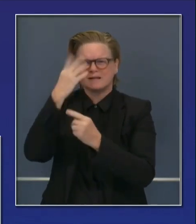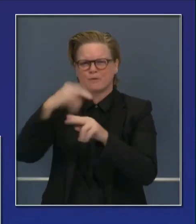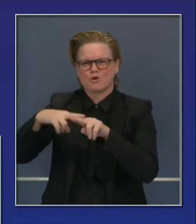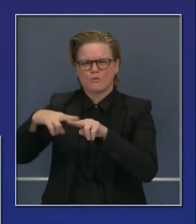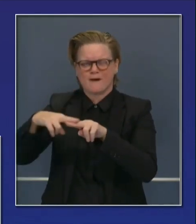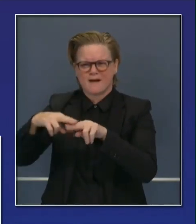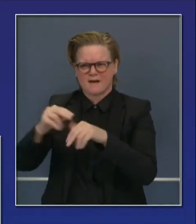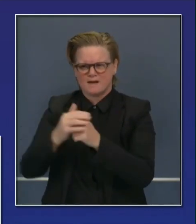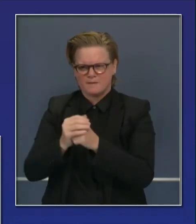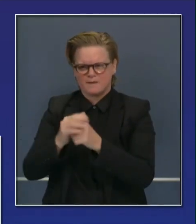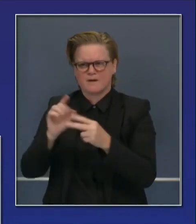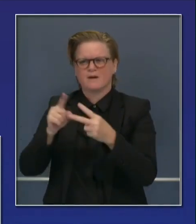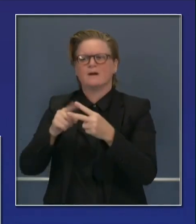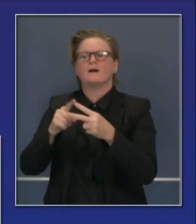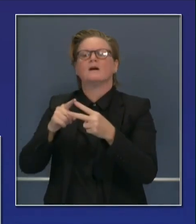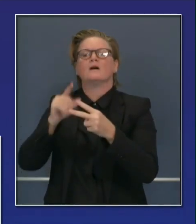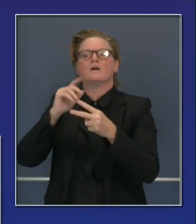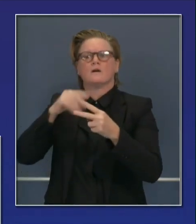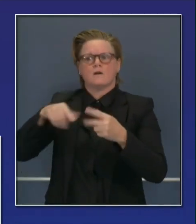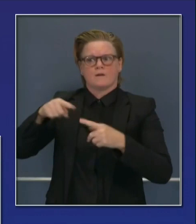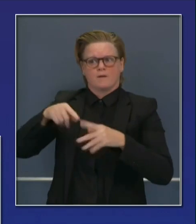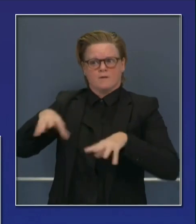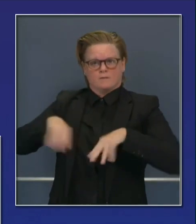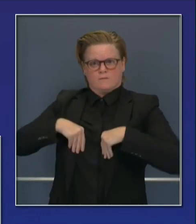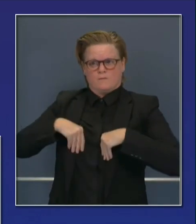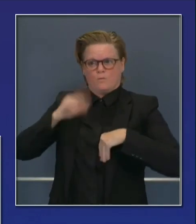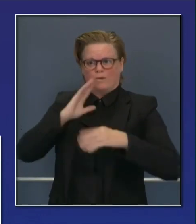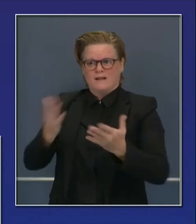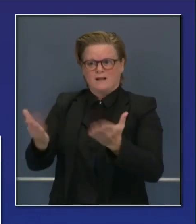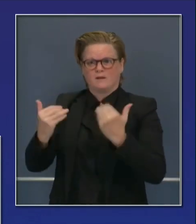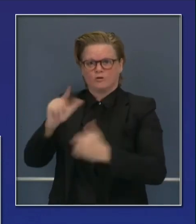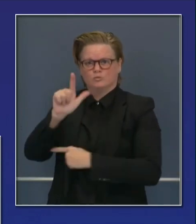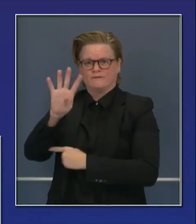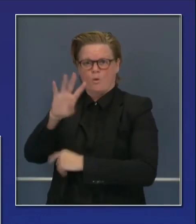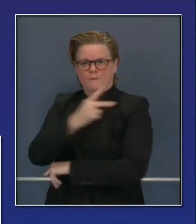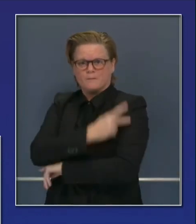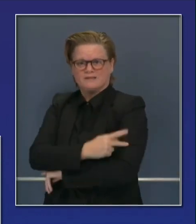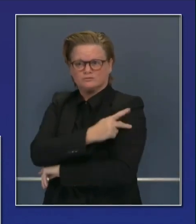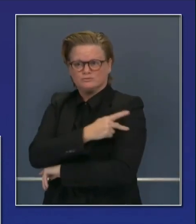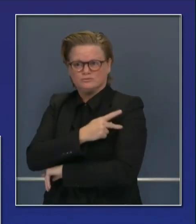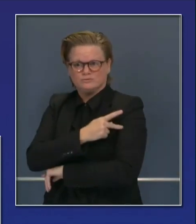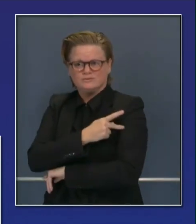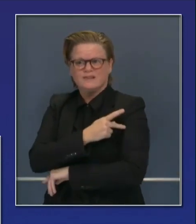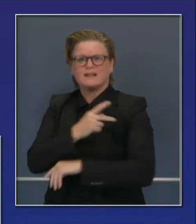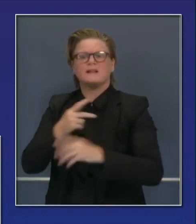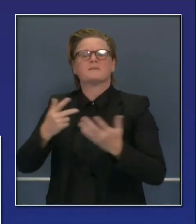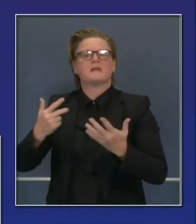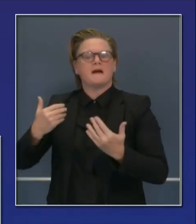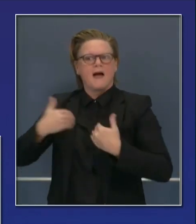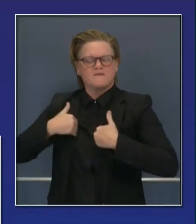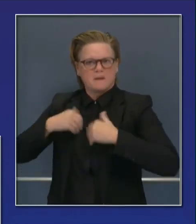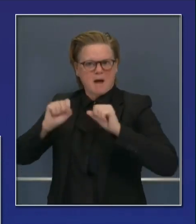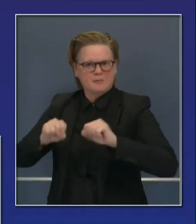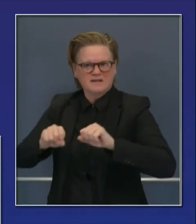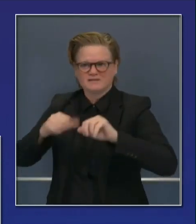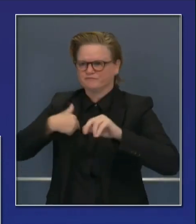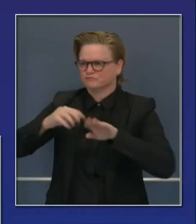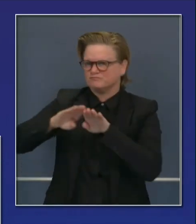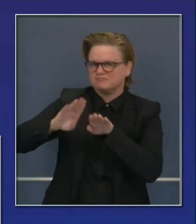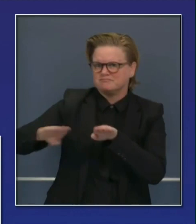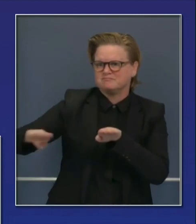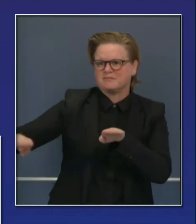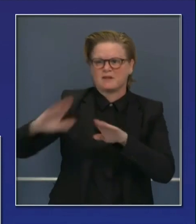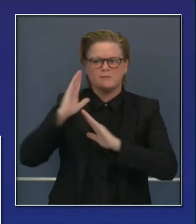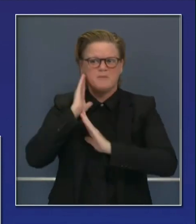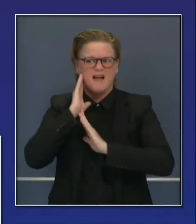224 patients. We have the ability now with the current ready-to-receive status in Imperial Valley College. These